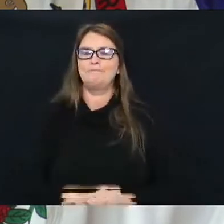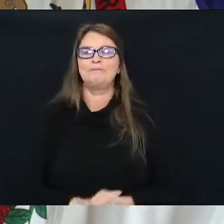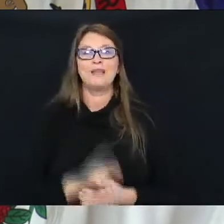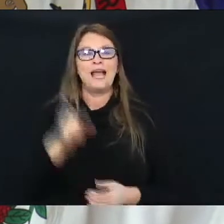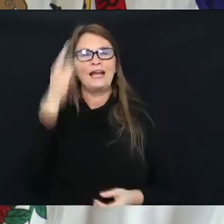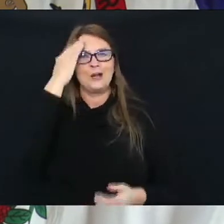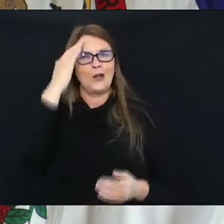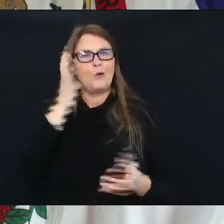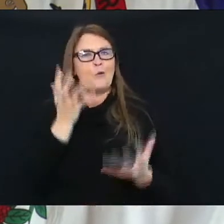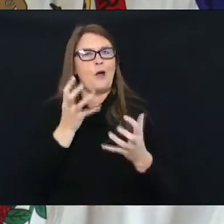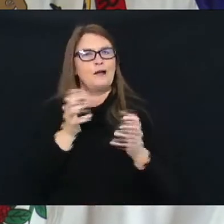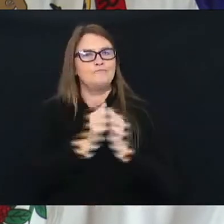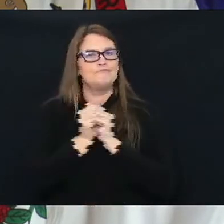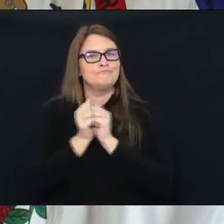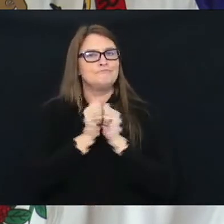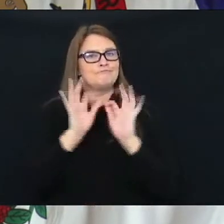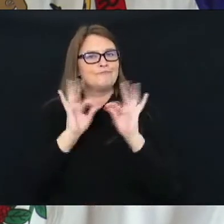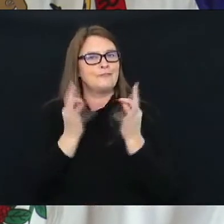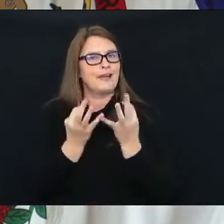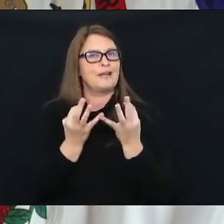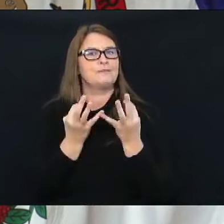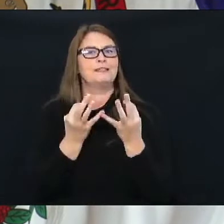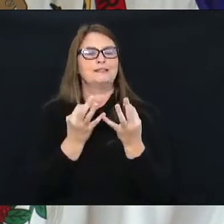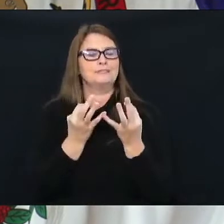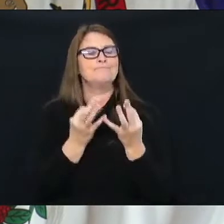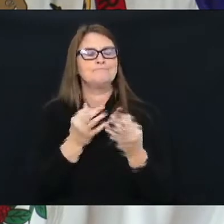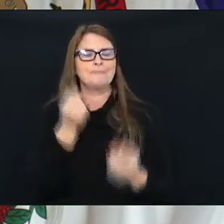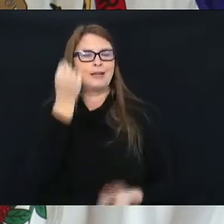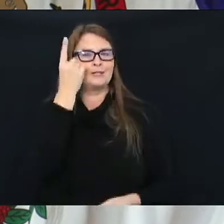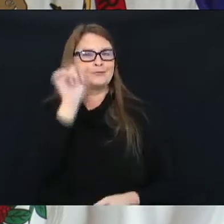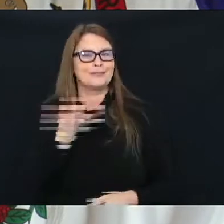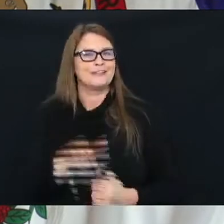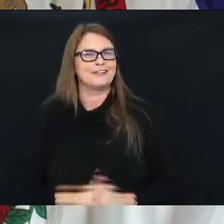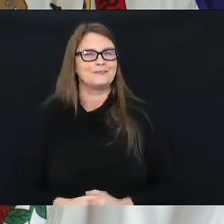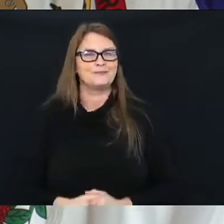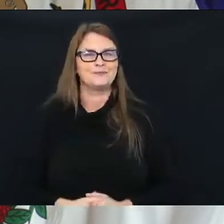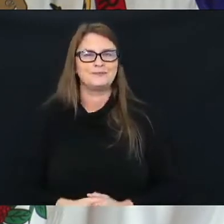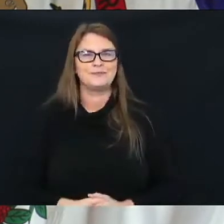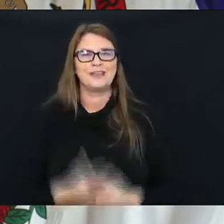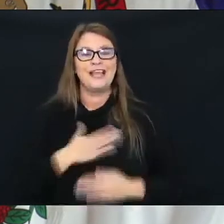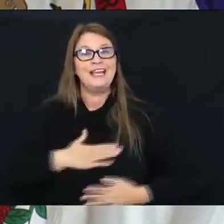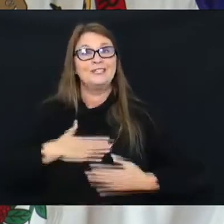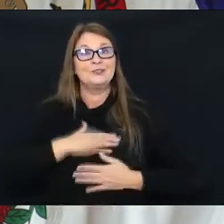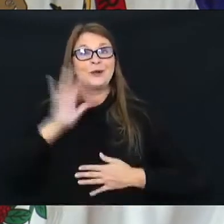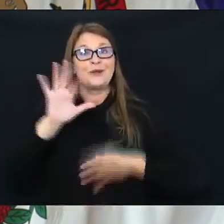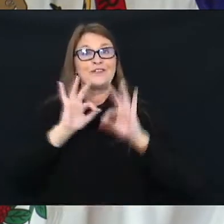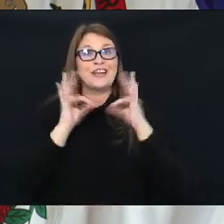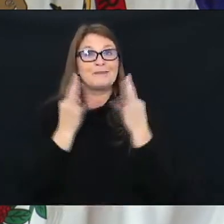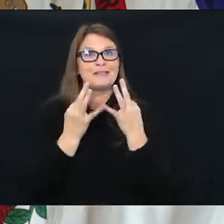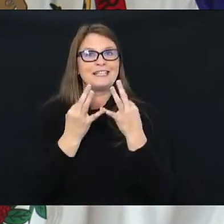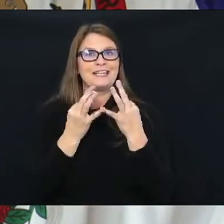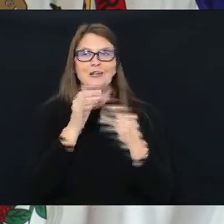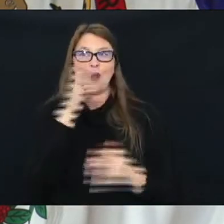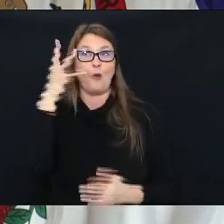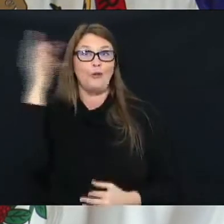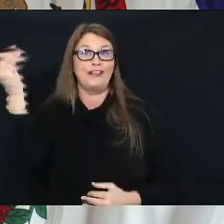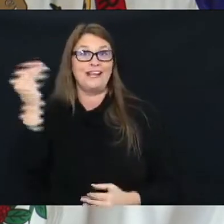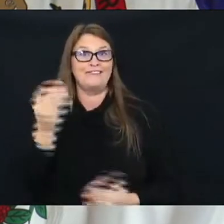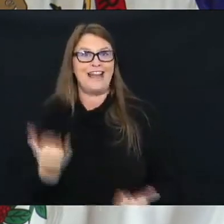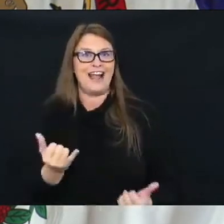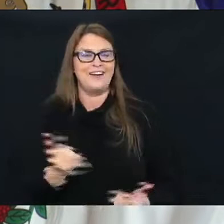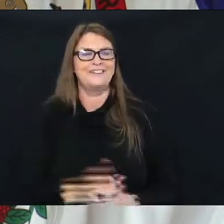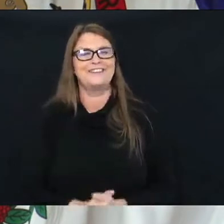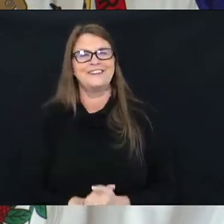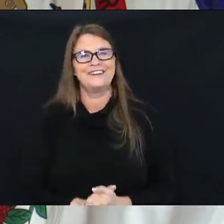time with your family, and it's very deserved. So enjoy your family and don't run off too far.